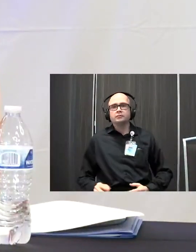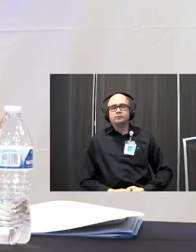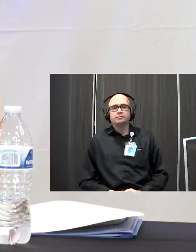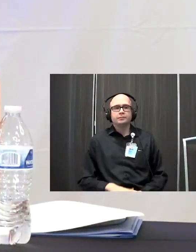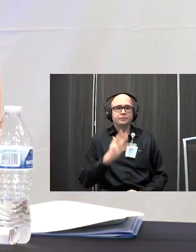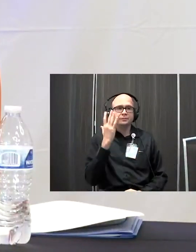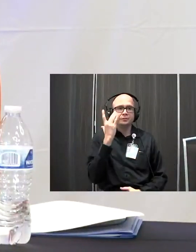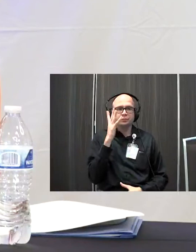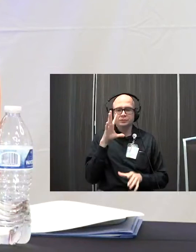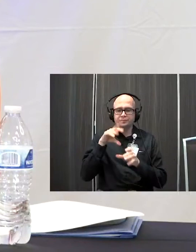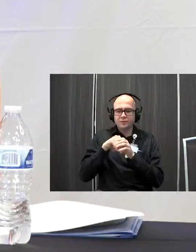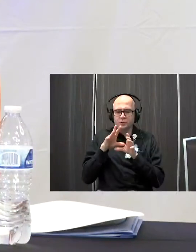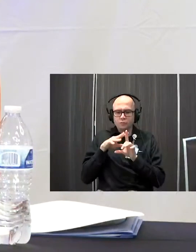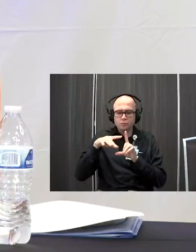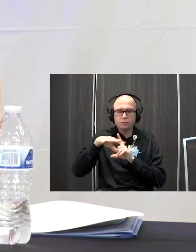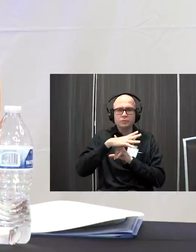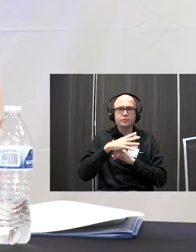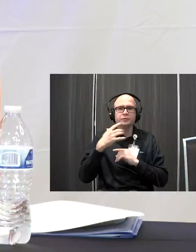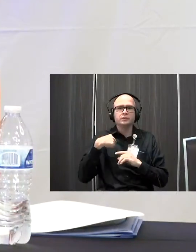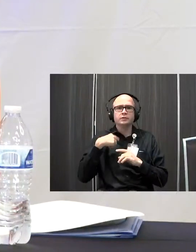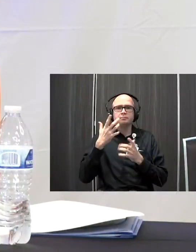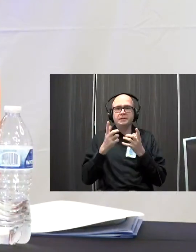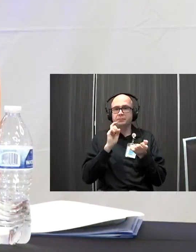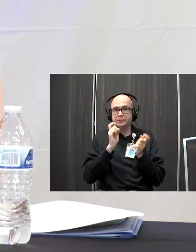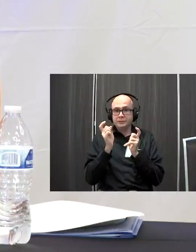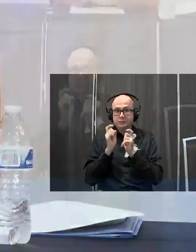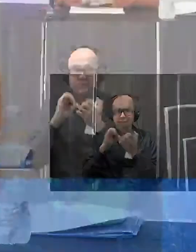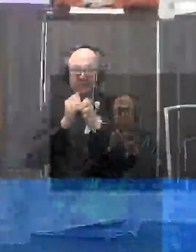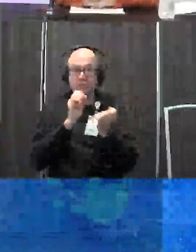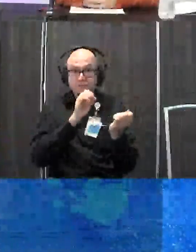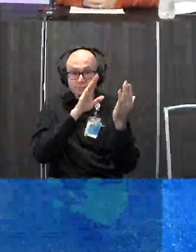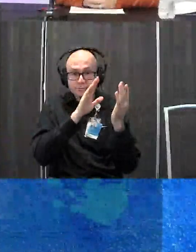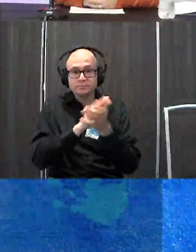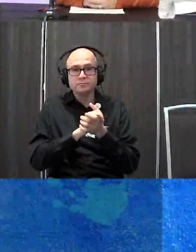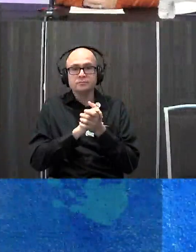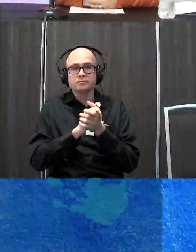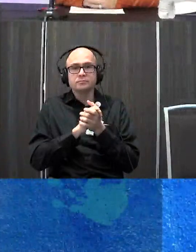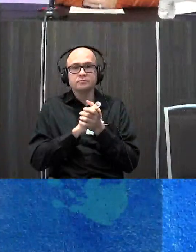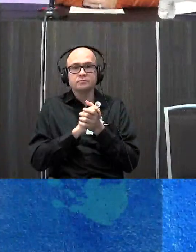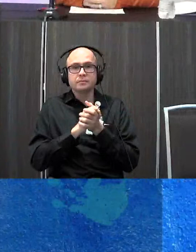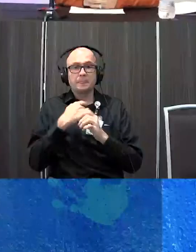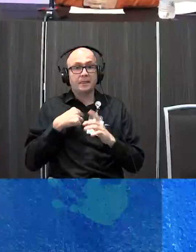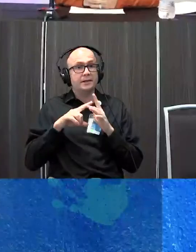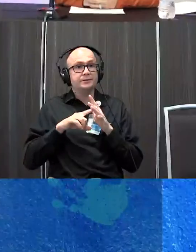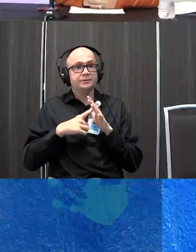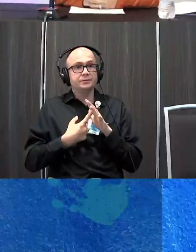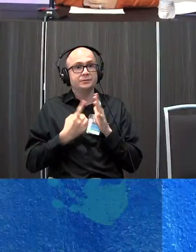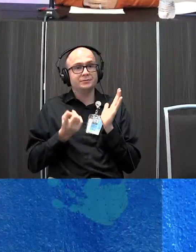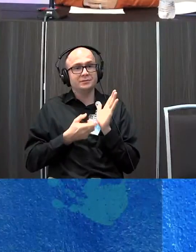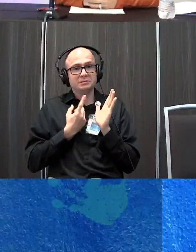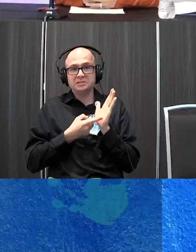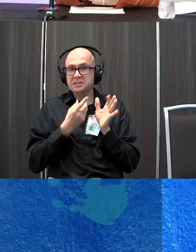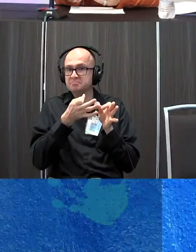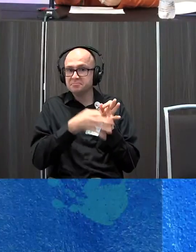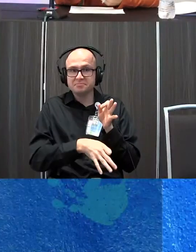is in the environment? What is it that maybe we can change of how we react? And so where I start, and sometimes the answer is kind of